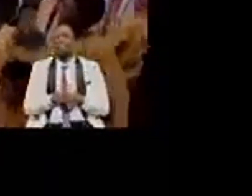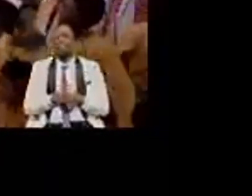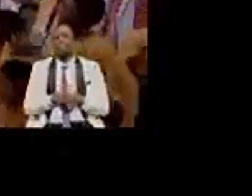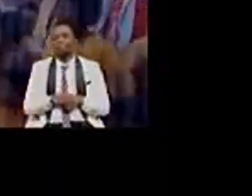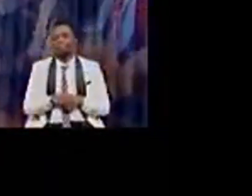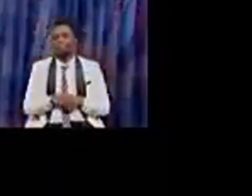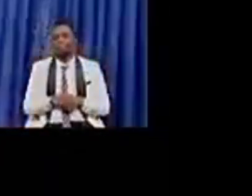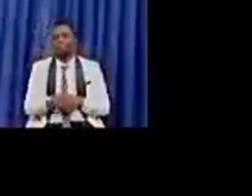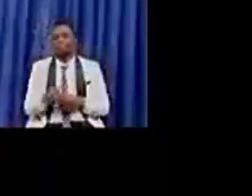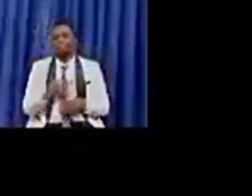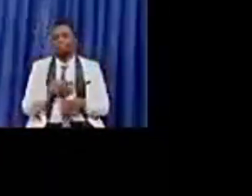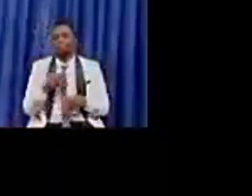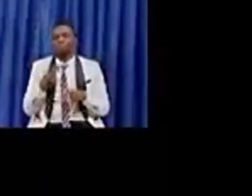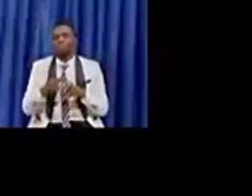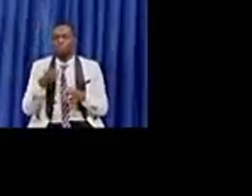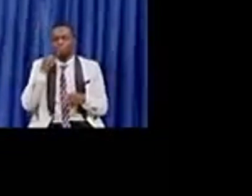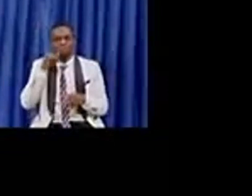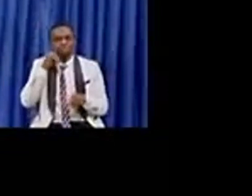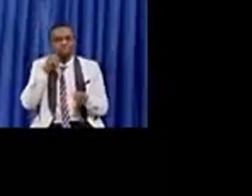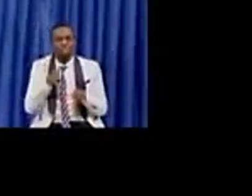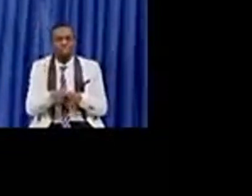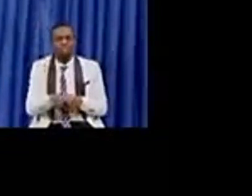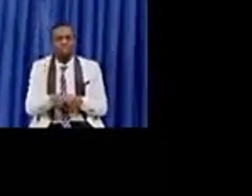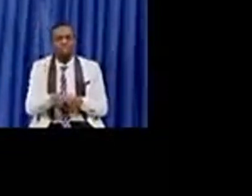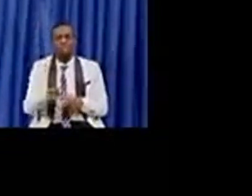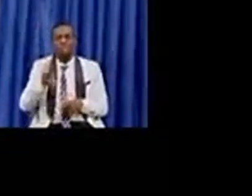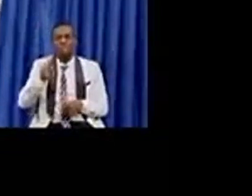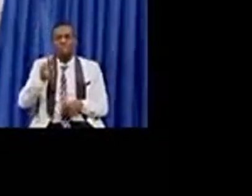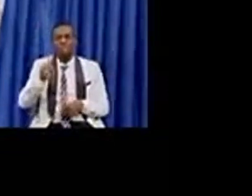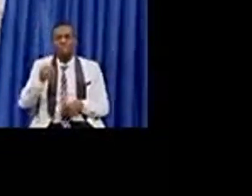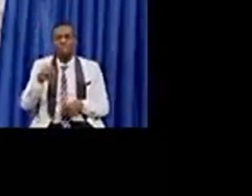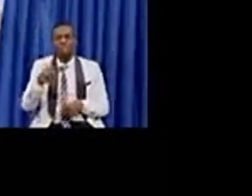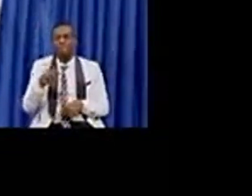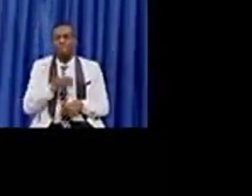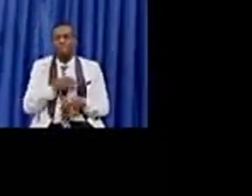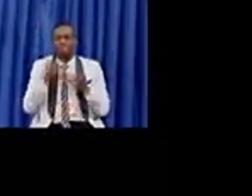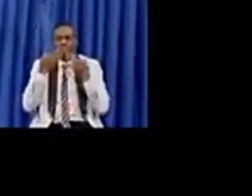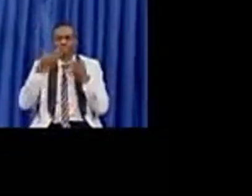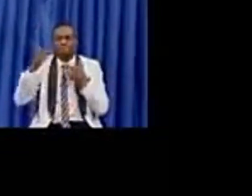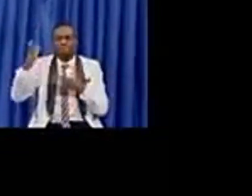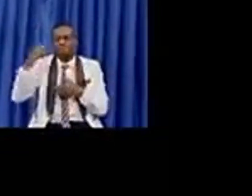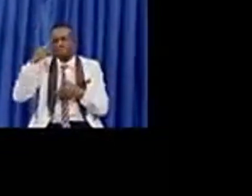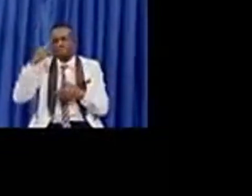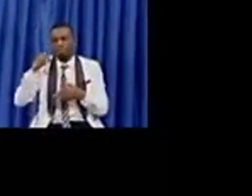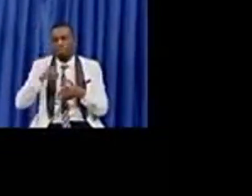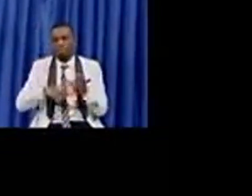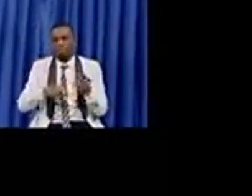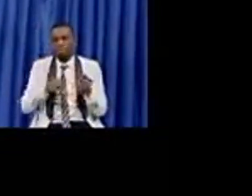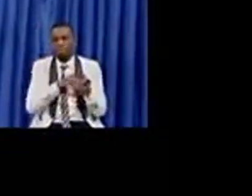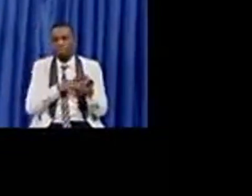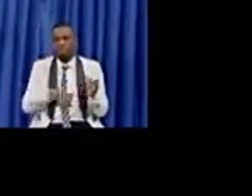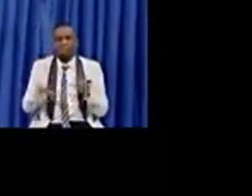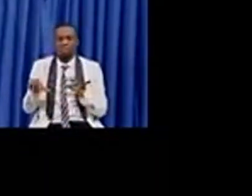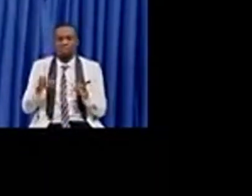My name is Sister Ruth Aja. I thank God for what the Lord did in my